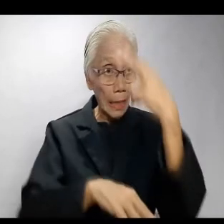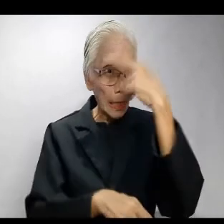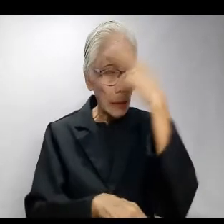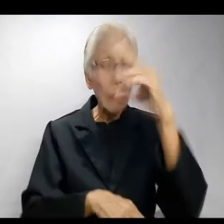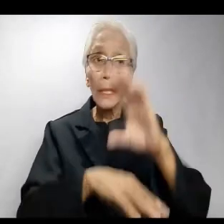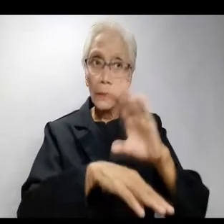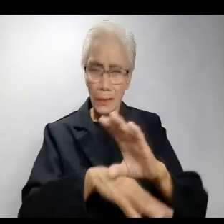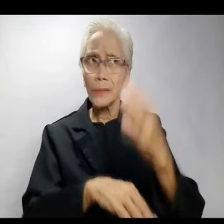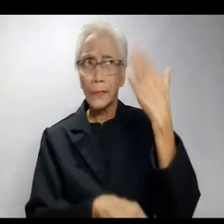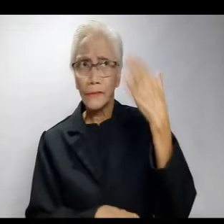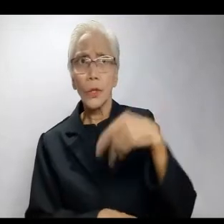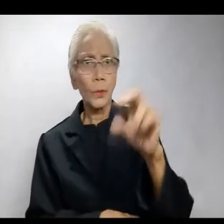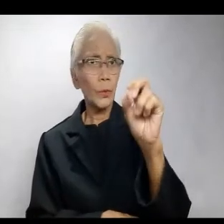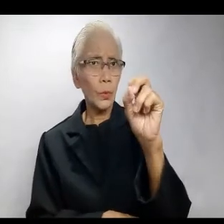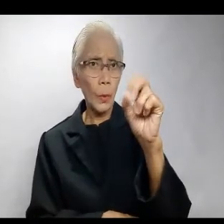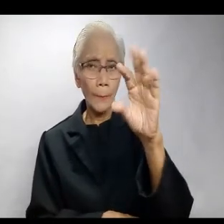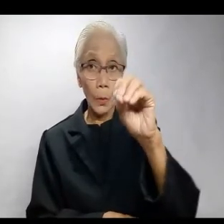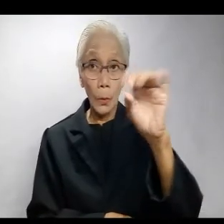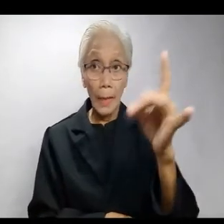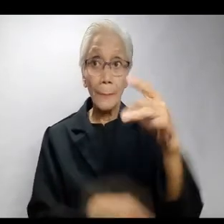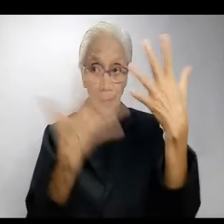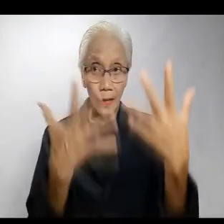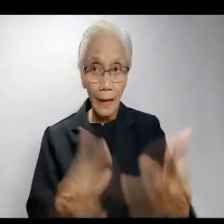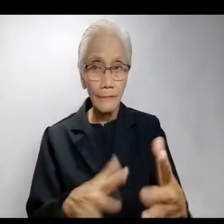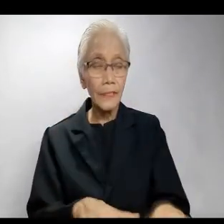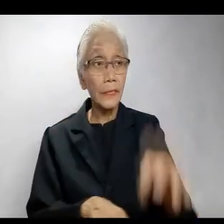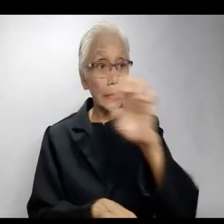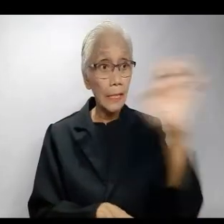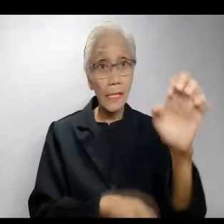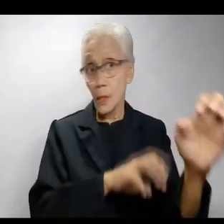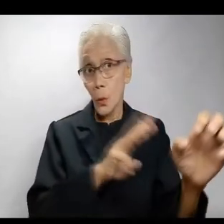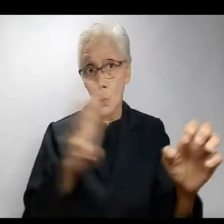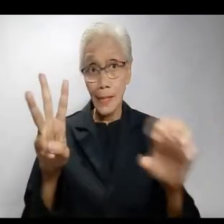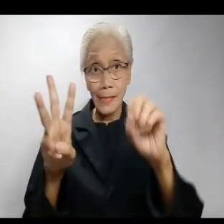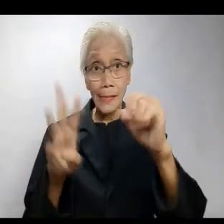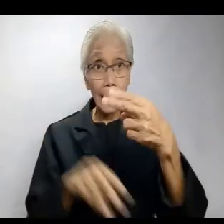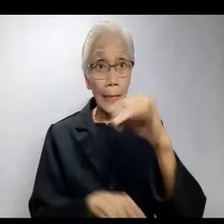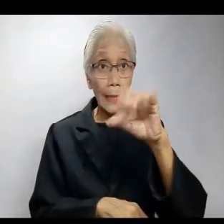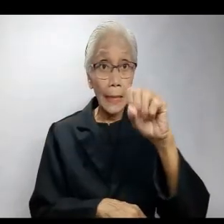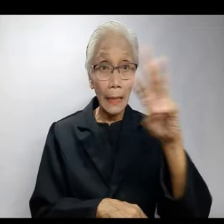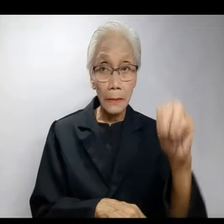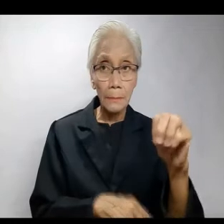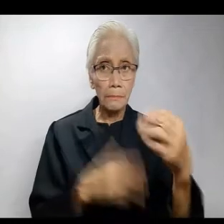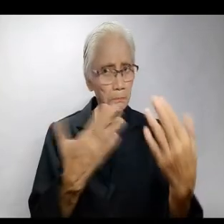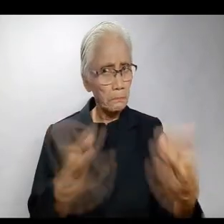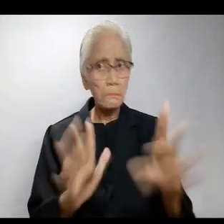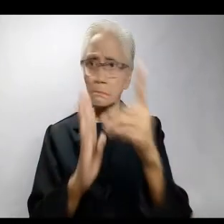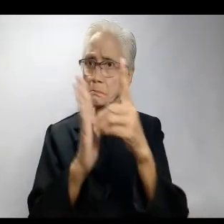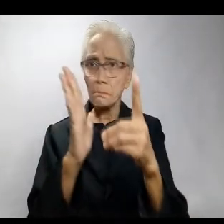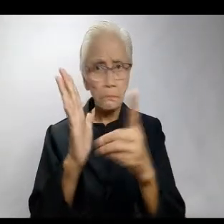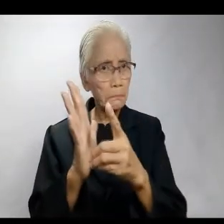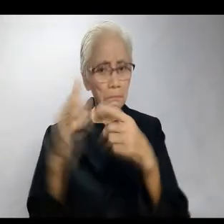Church was in 1208, after the East-West Schism, in a document of